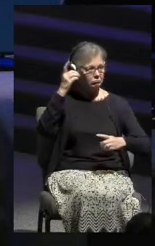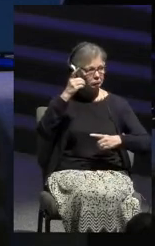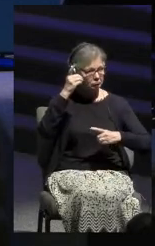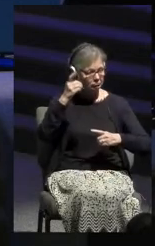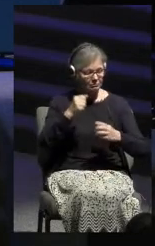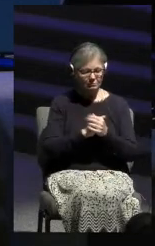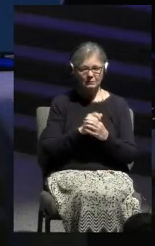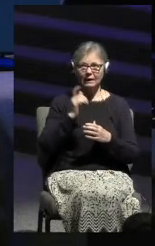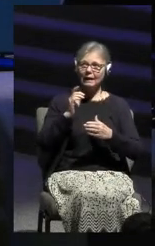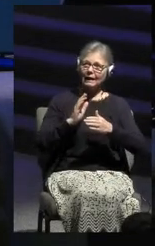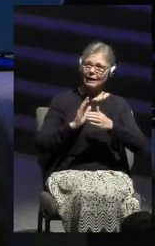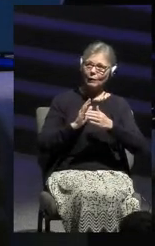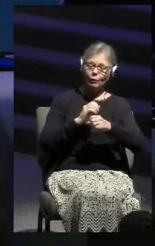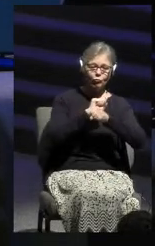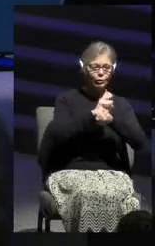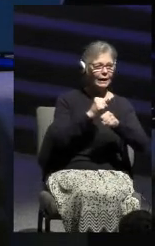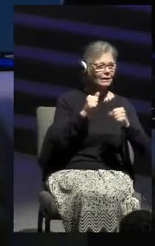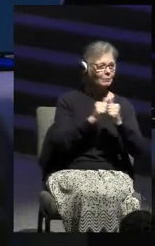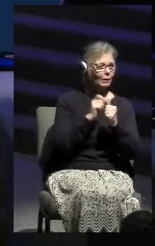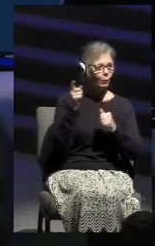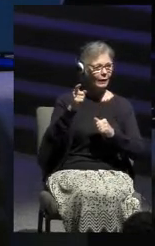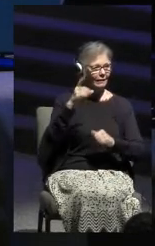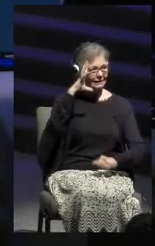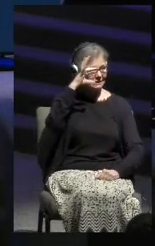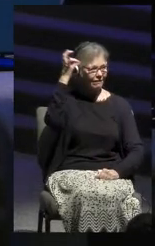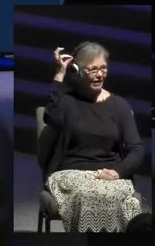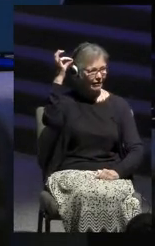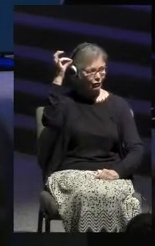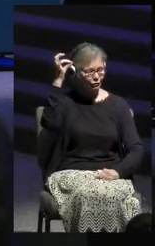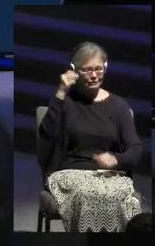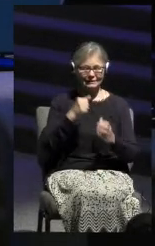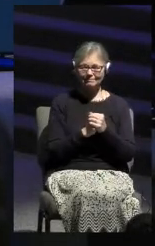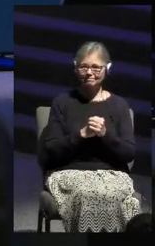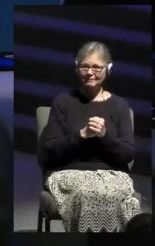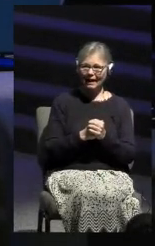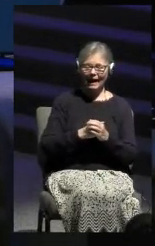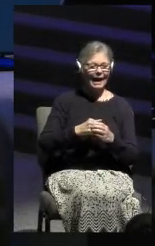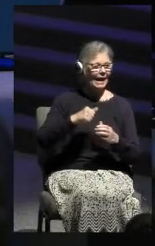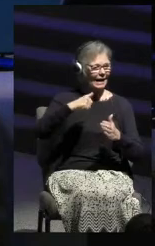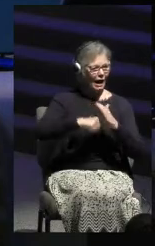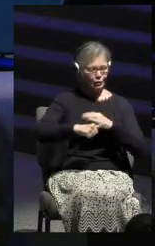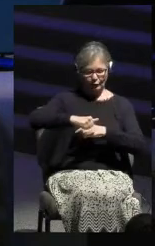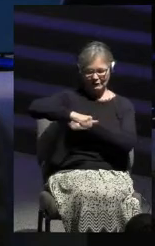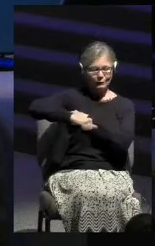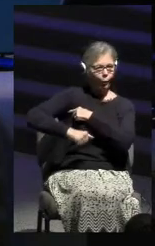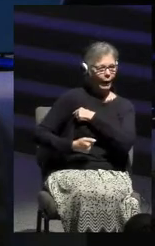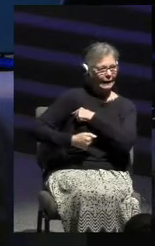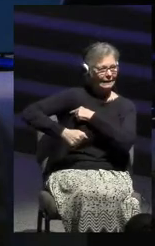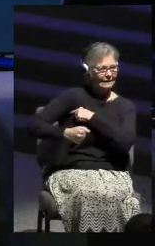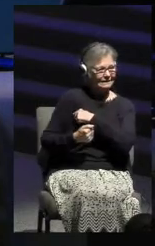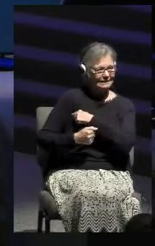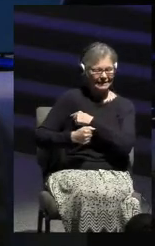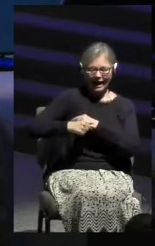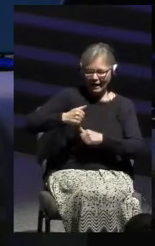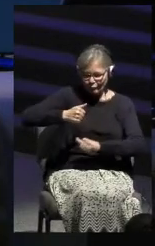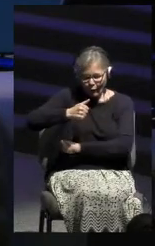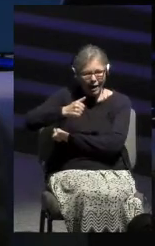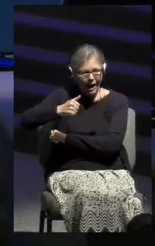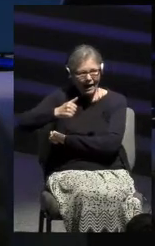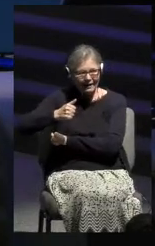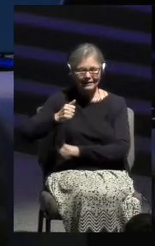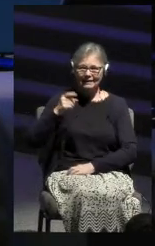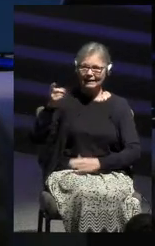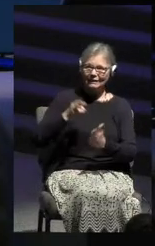shall cover thee with his feathers, and under his wings shalt thou trust. His truth shall be thy shield